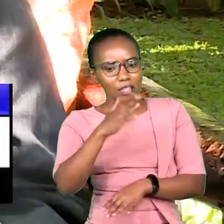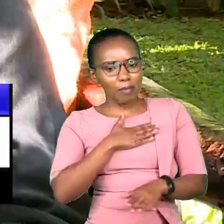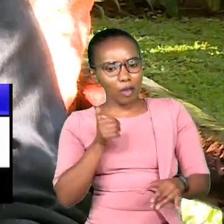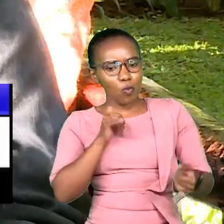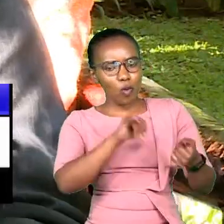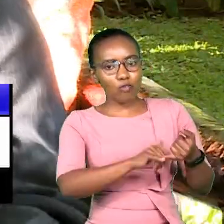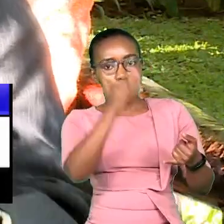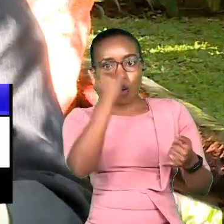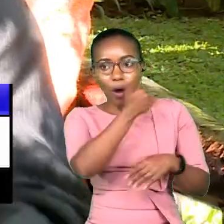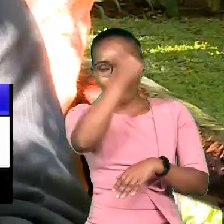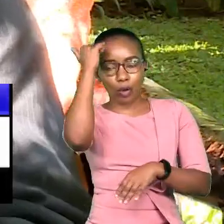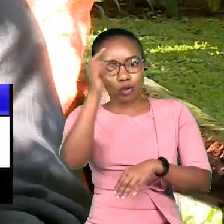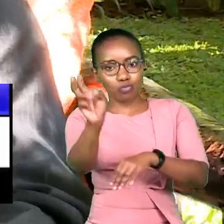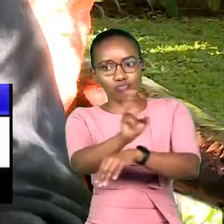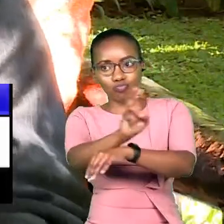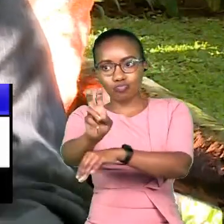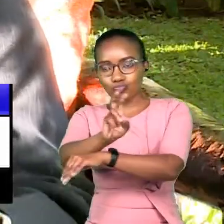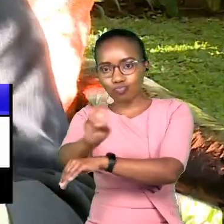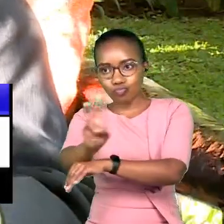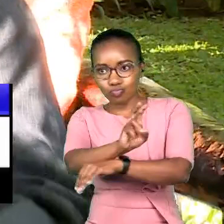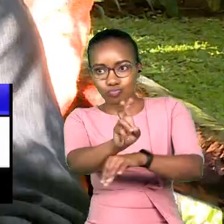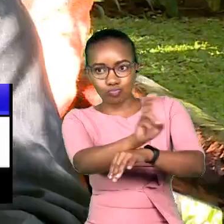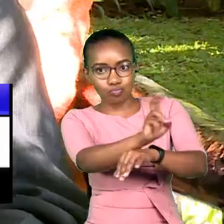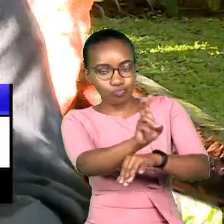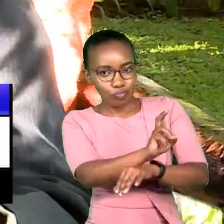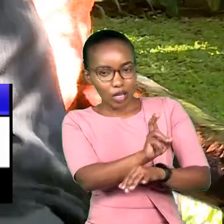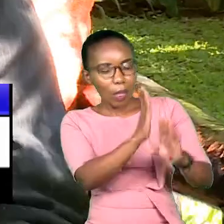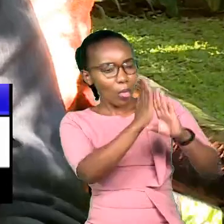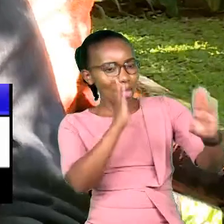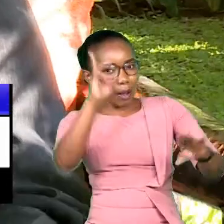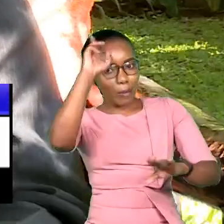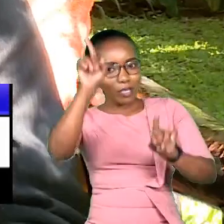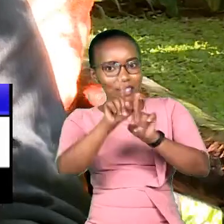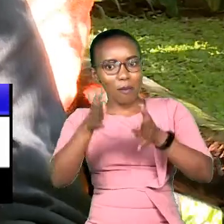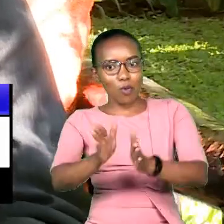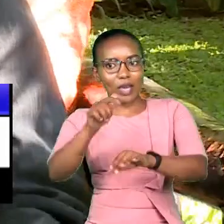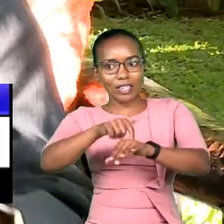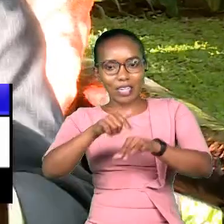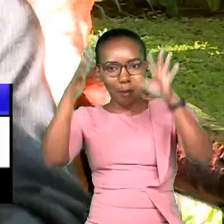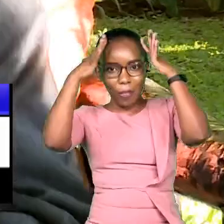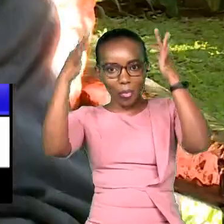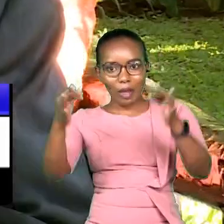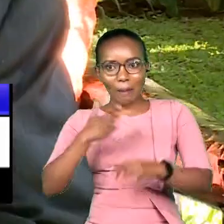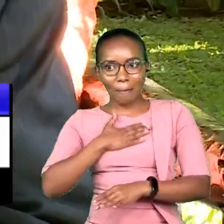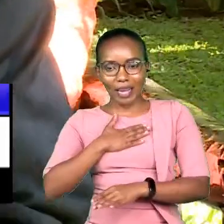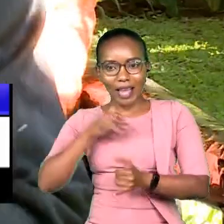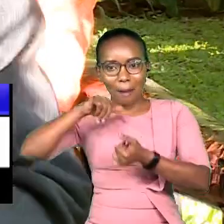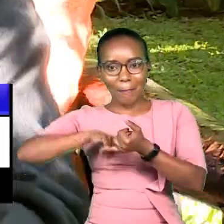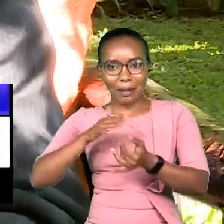I'll be able to inspect the guard of honor the same way I walked down the aisle and, married a very beautiful woman.